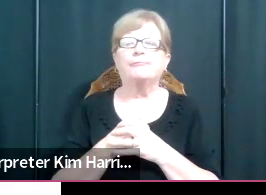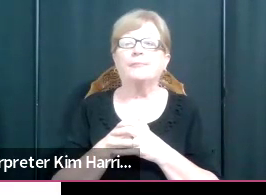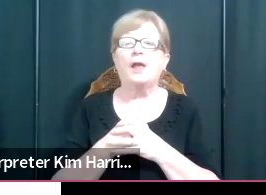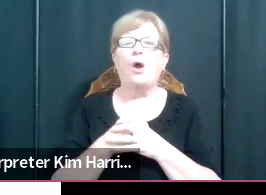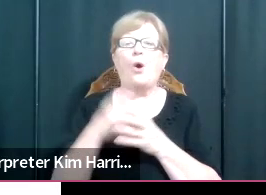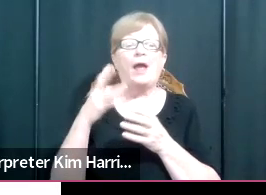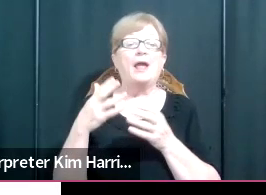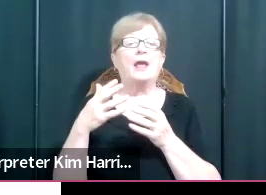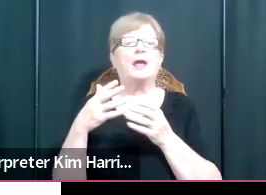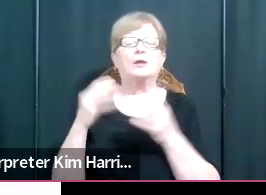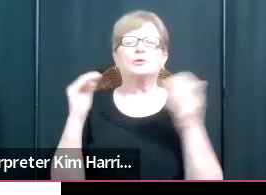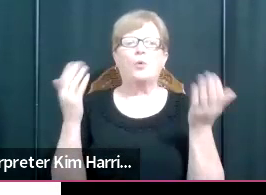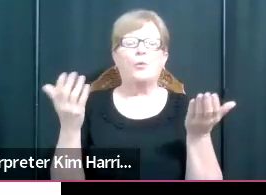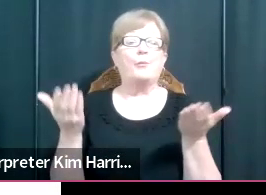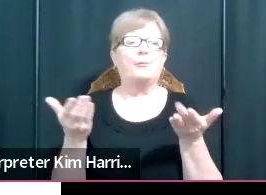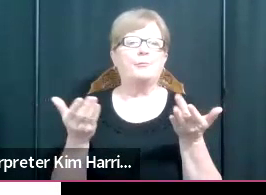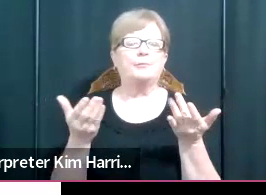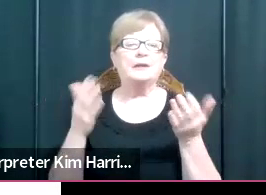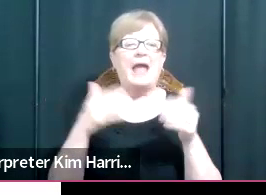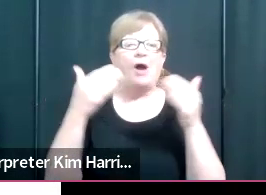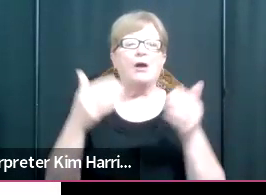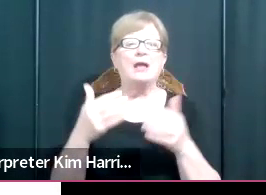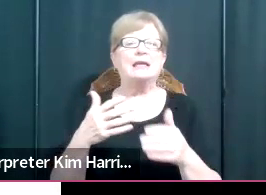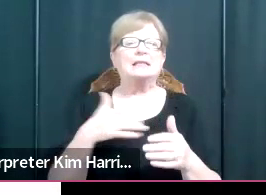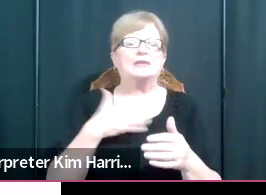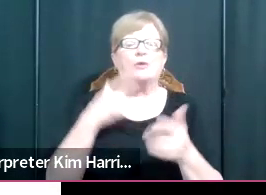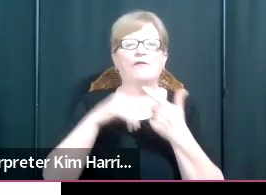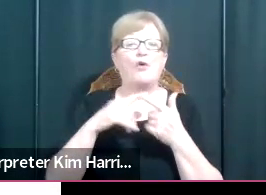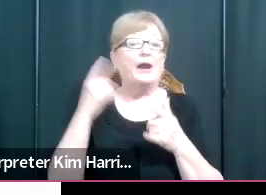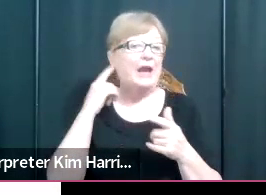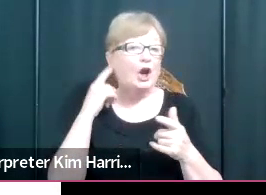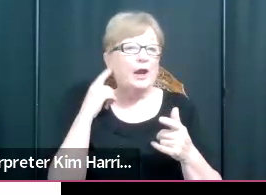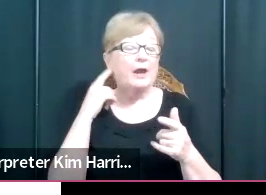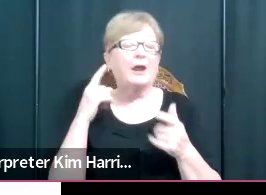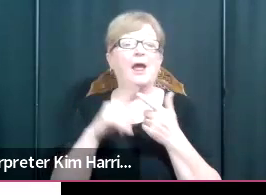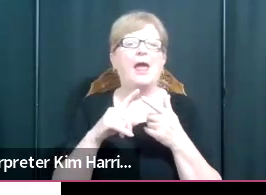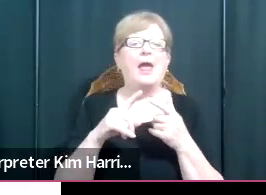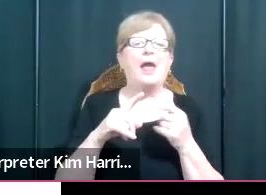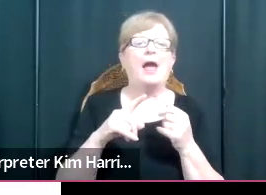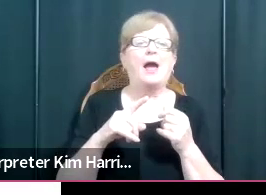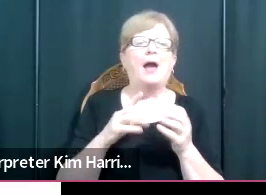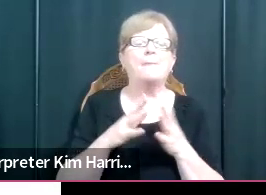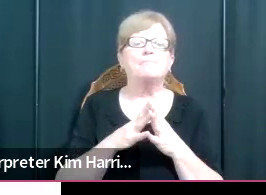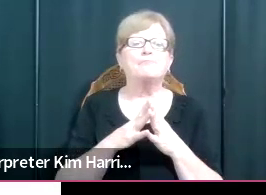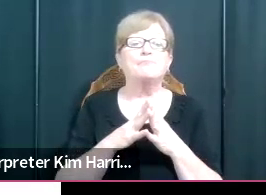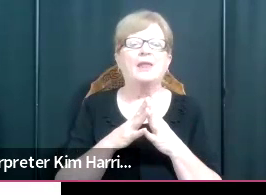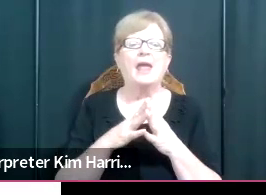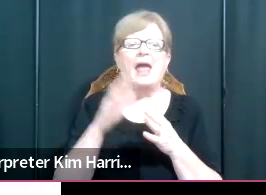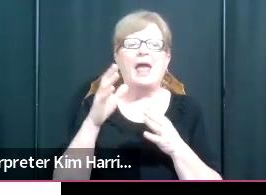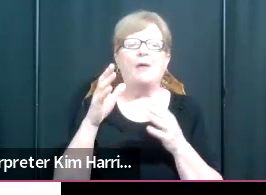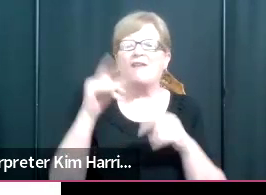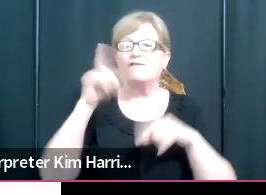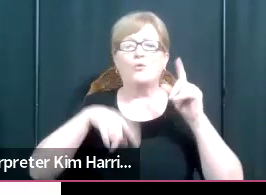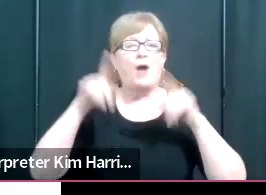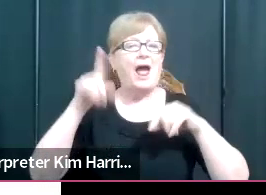Okay, so moving on to sensory for hearing, AT for sensory for hearing. We have a